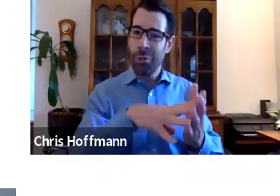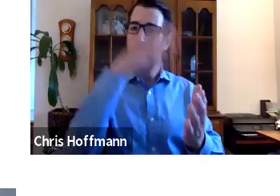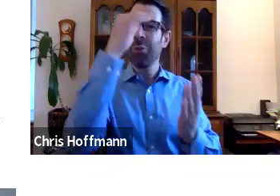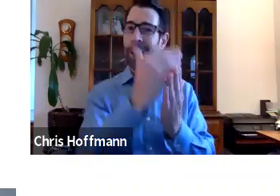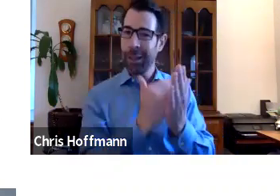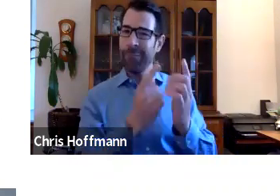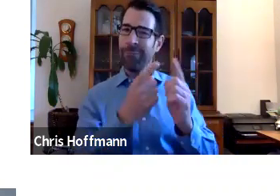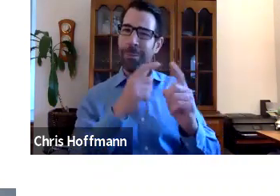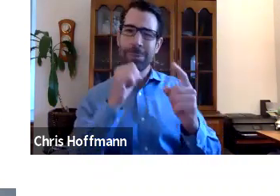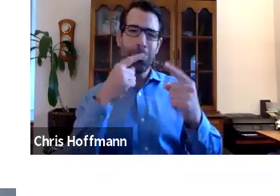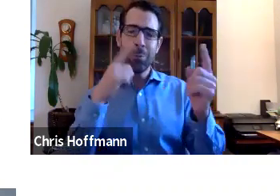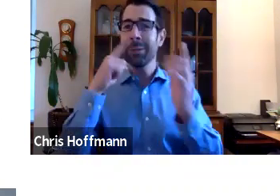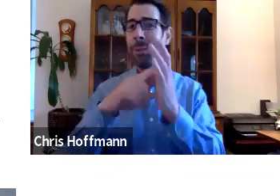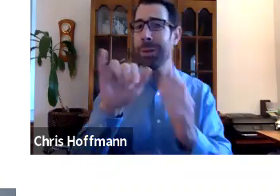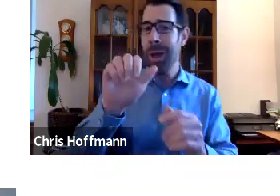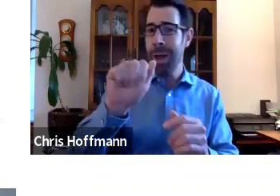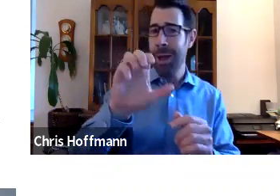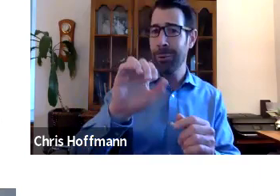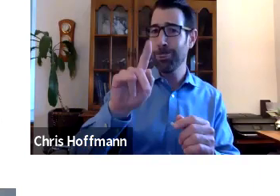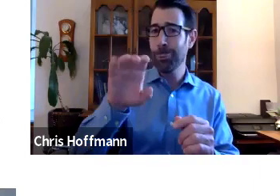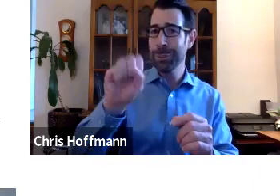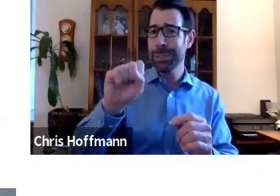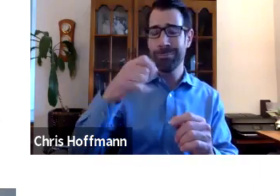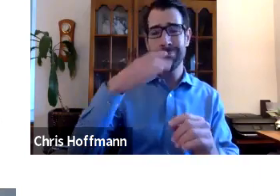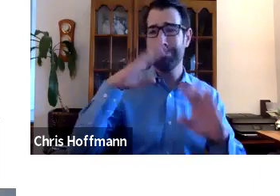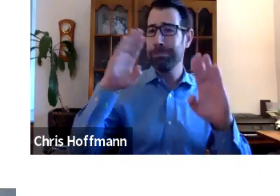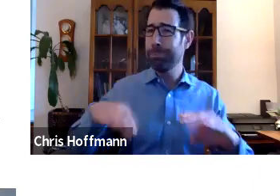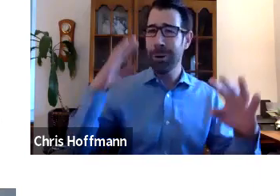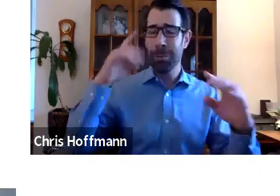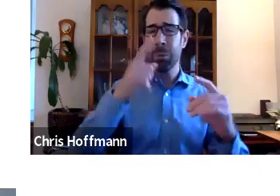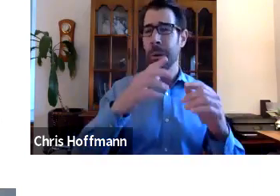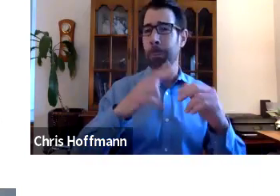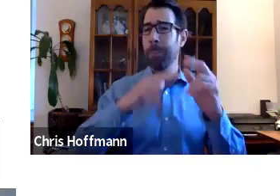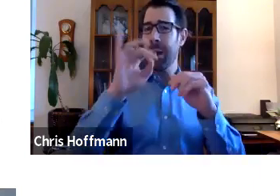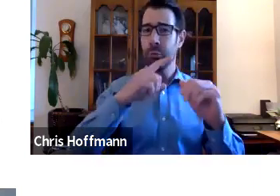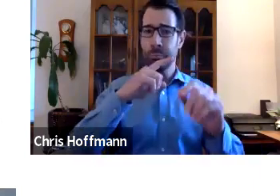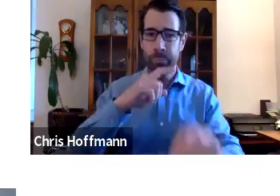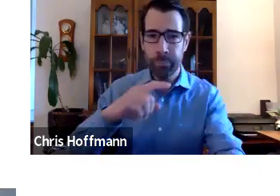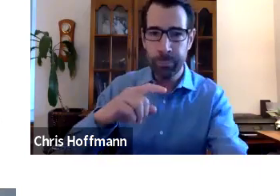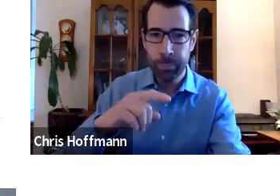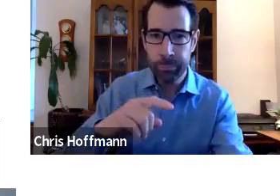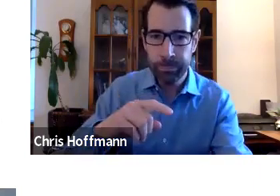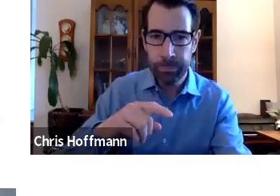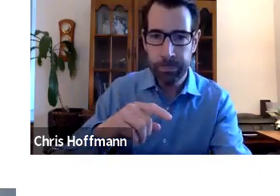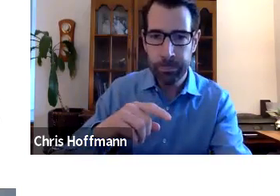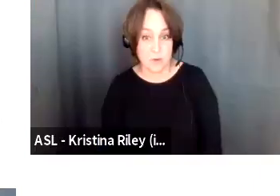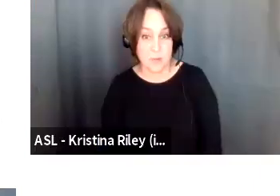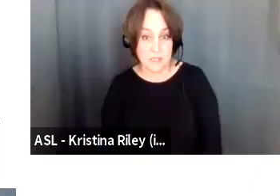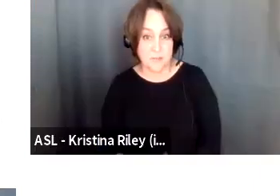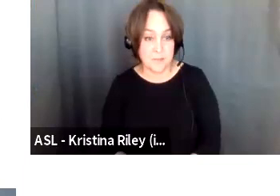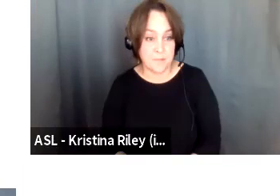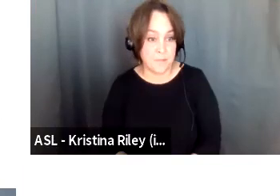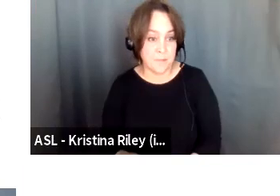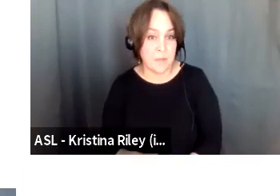This became a very successful project, but even though in its success, we still have learned lessons from